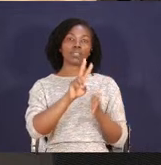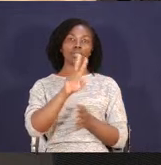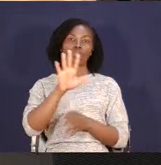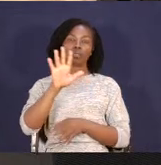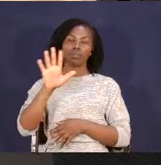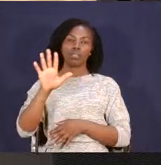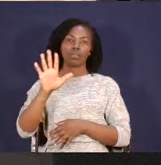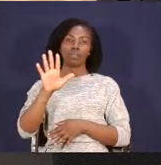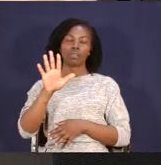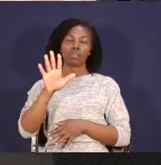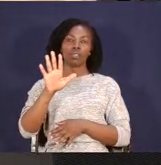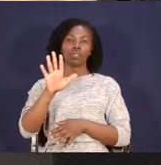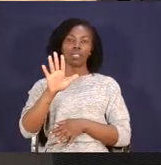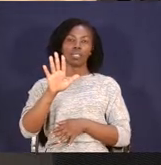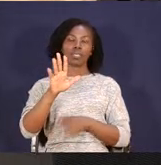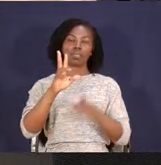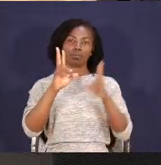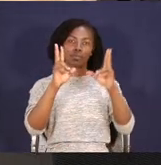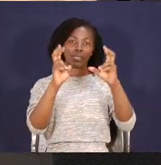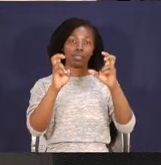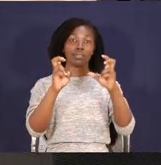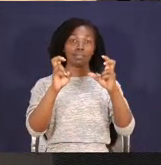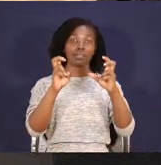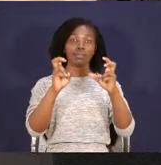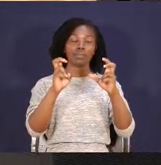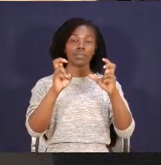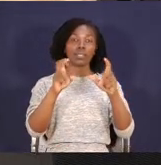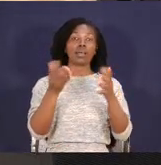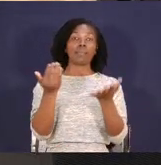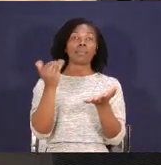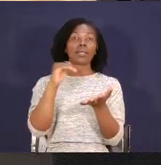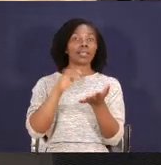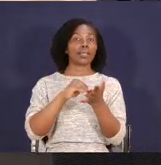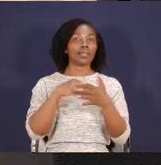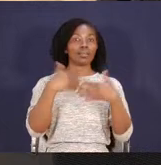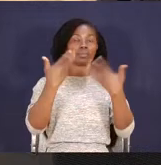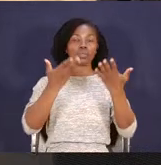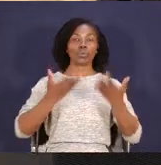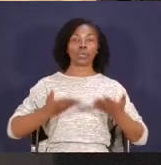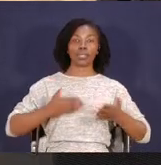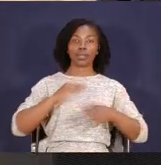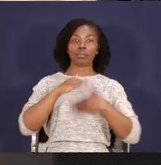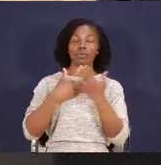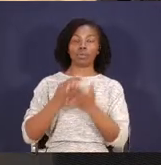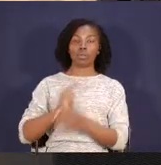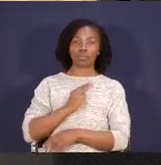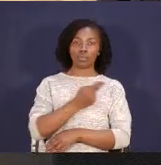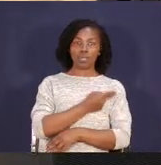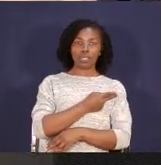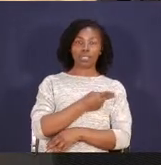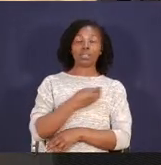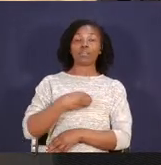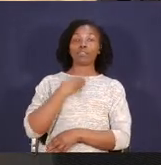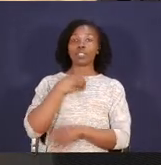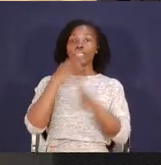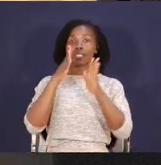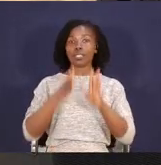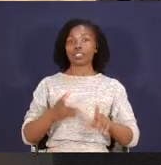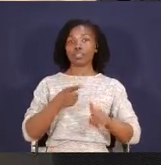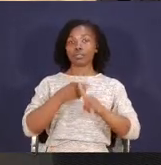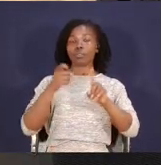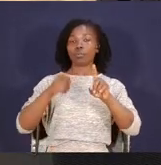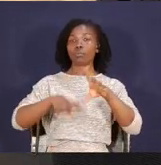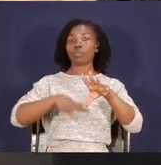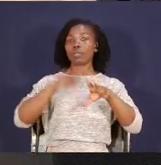we find the text, let me once again welcome us. Those who are visiting from outside the country,